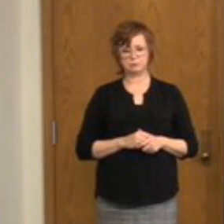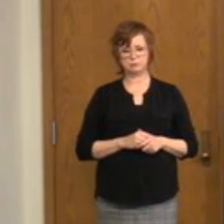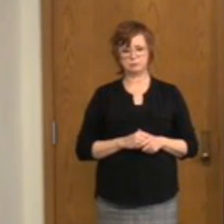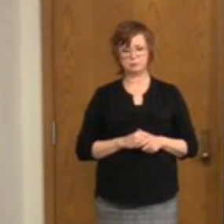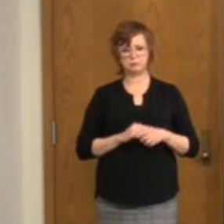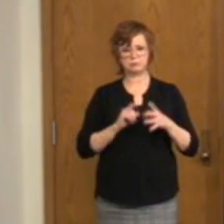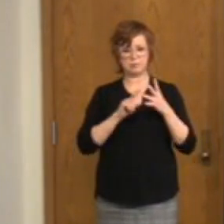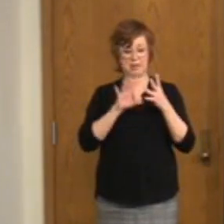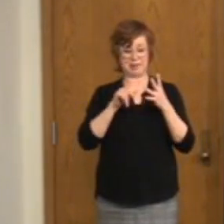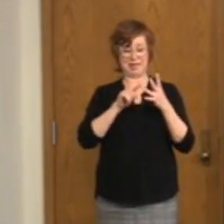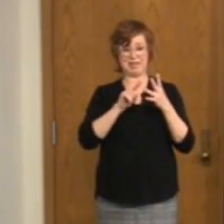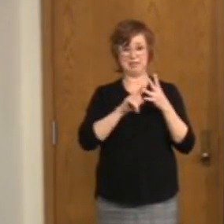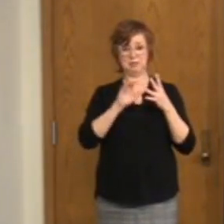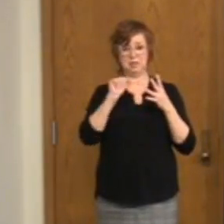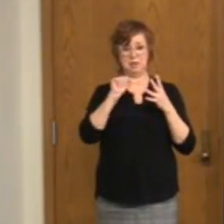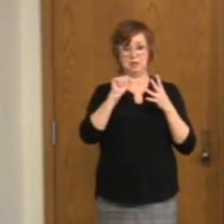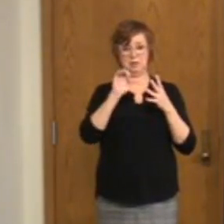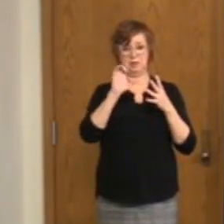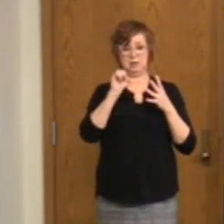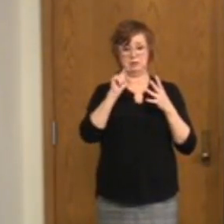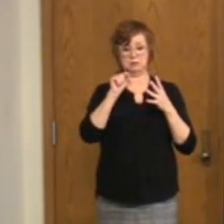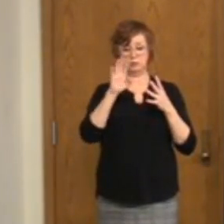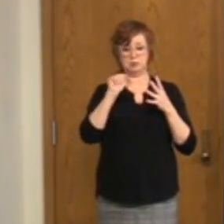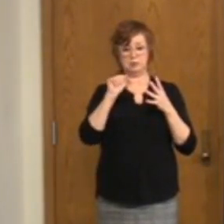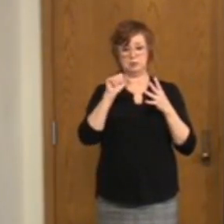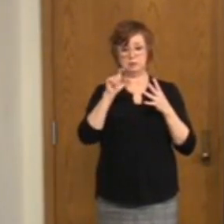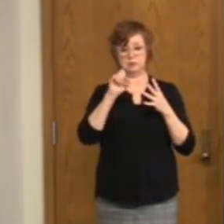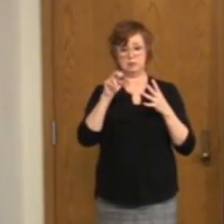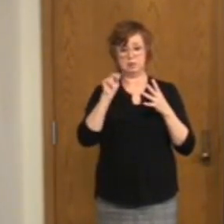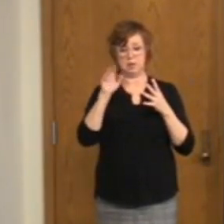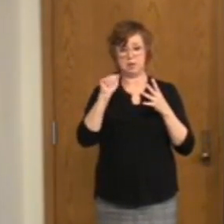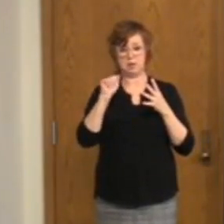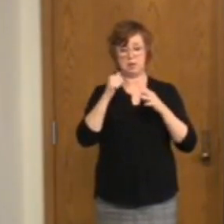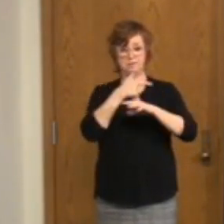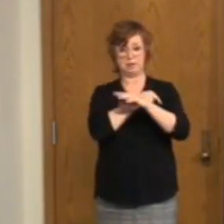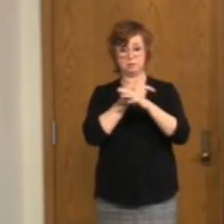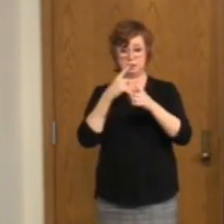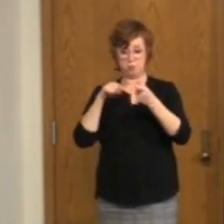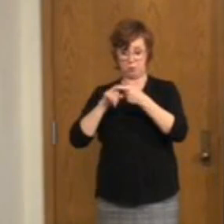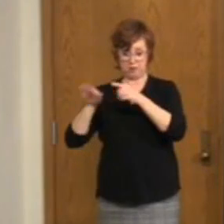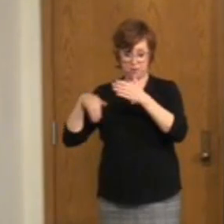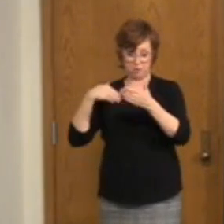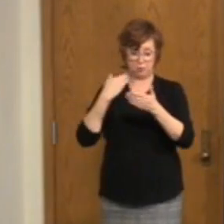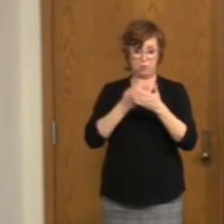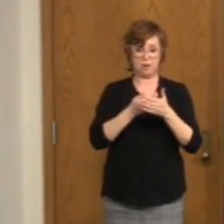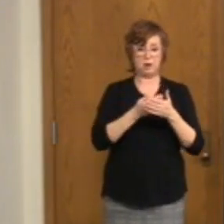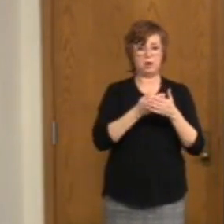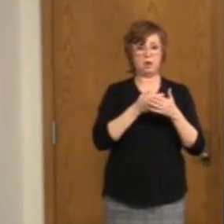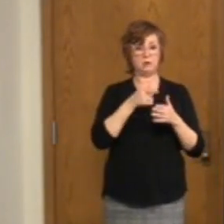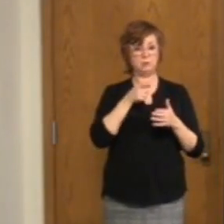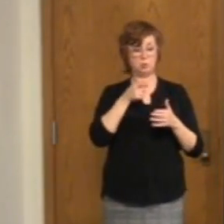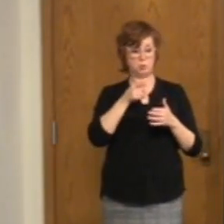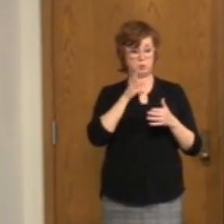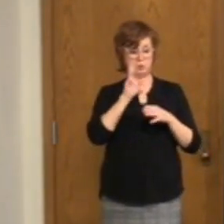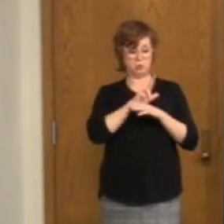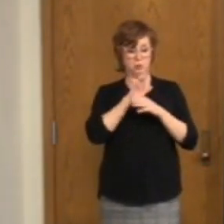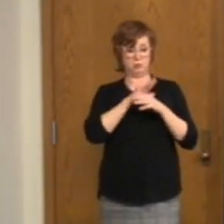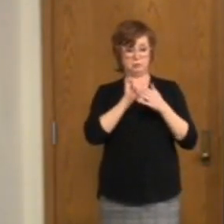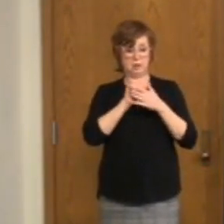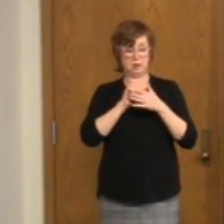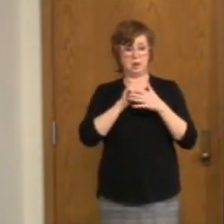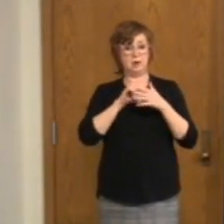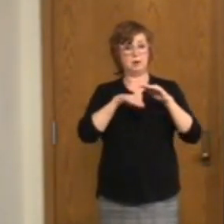recommendations and just using it in people 64 and younger? Yeah, so, in the UK, they've used AstraZeneca and